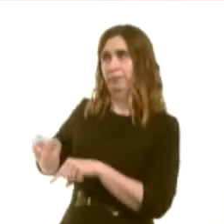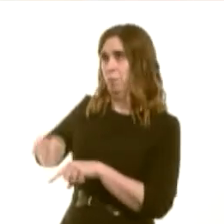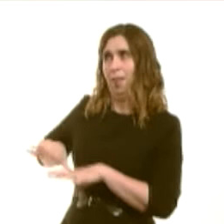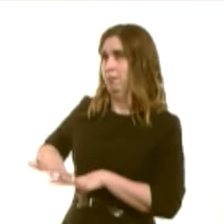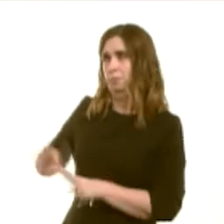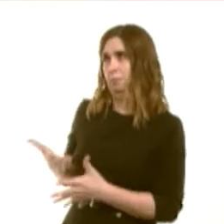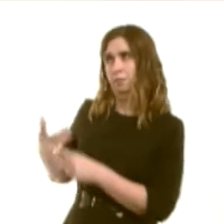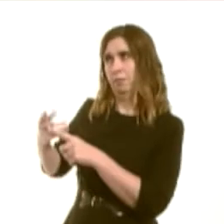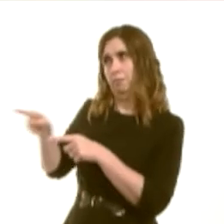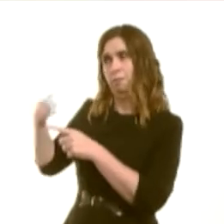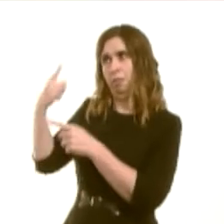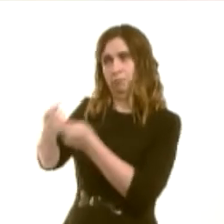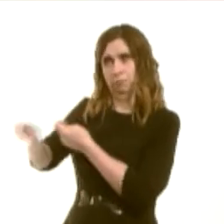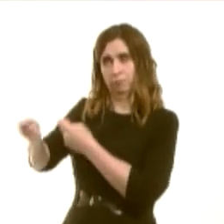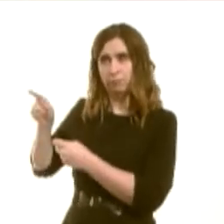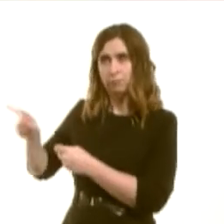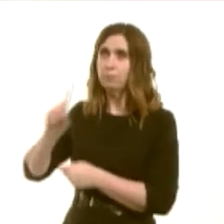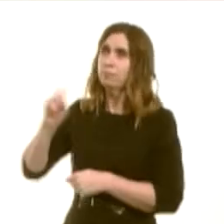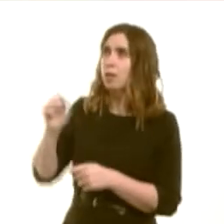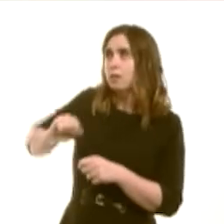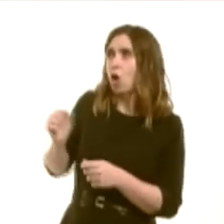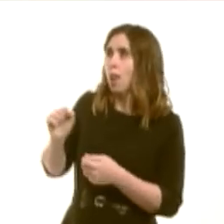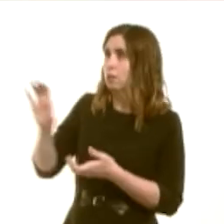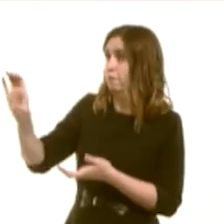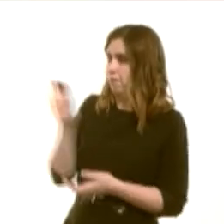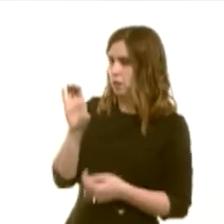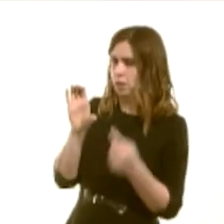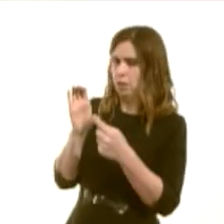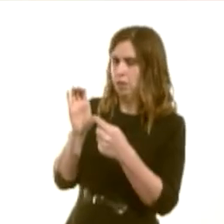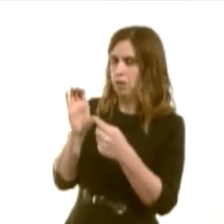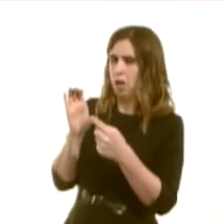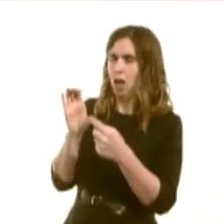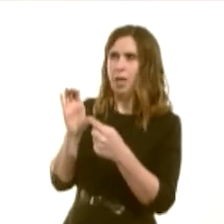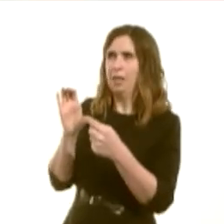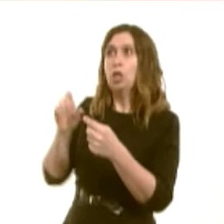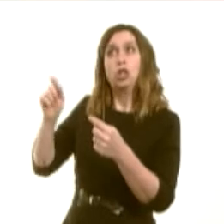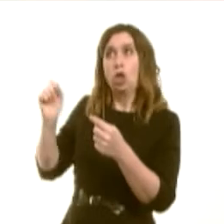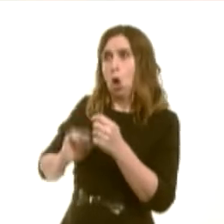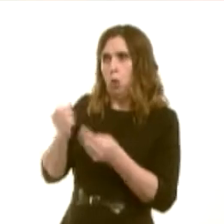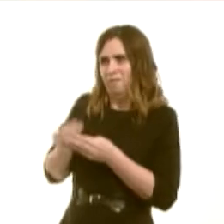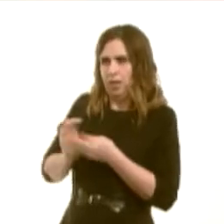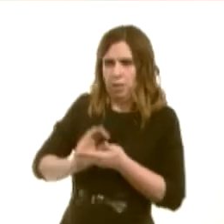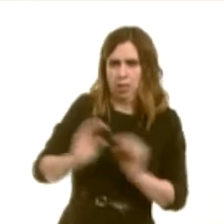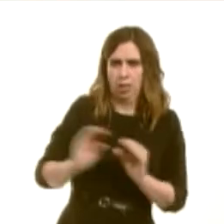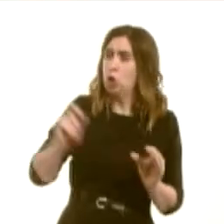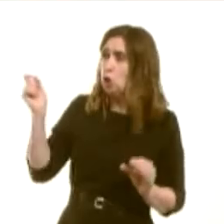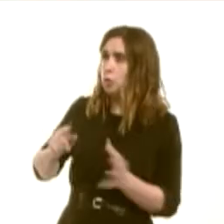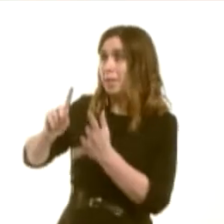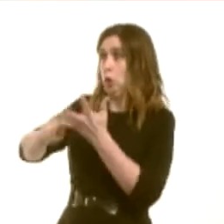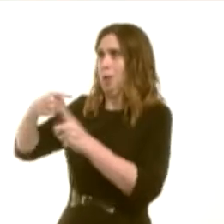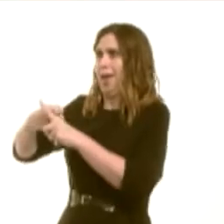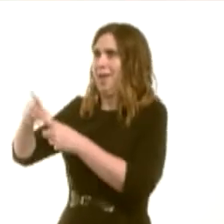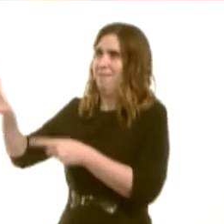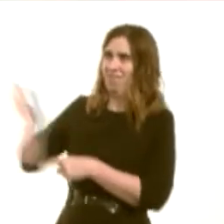but what Scotland has done is used its funding where they should use the United Kingdom funding. So all that's happened is that the Treasury